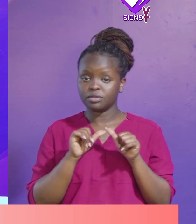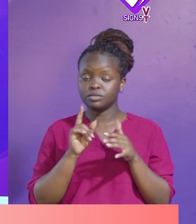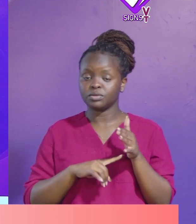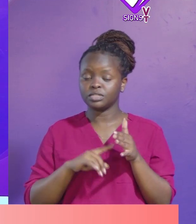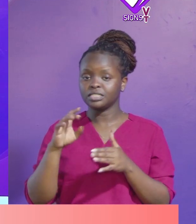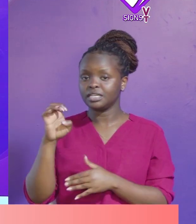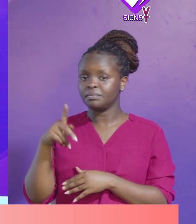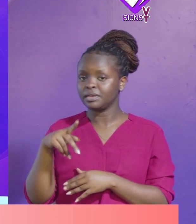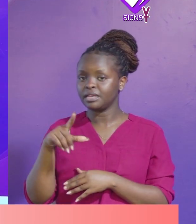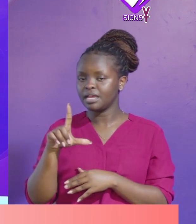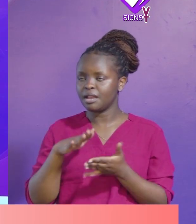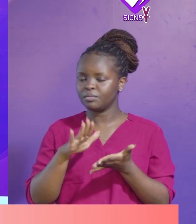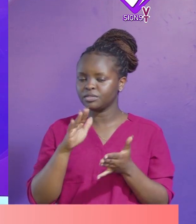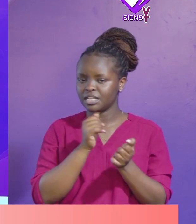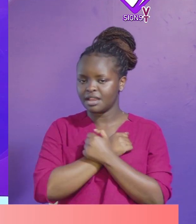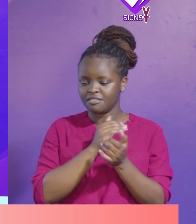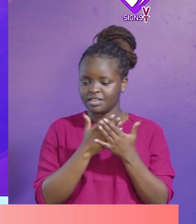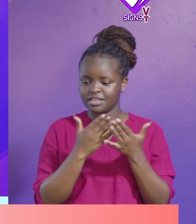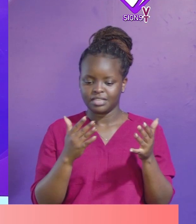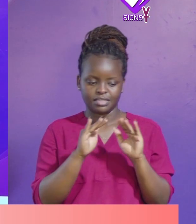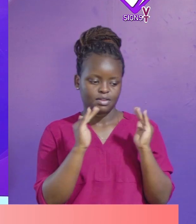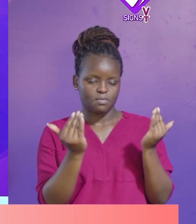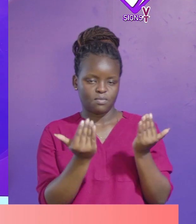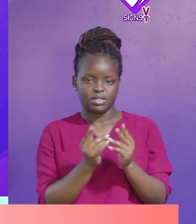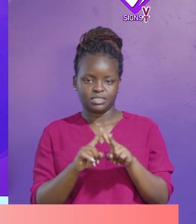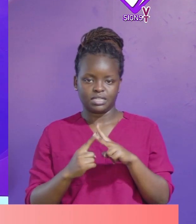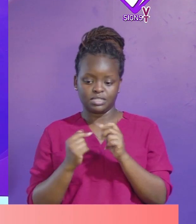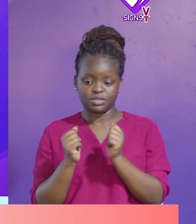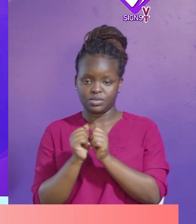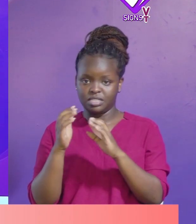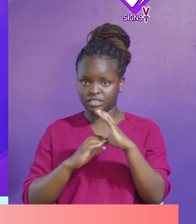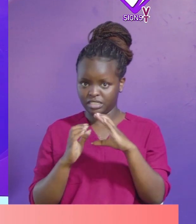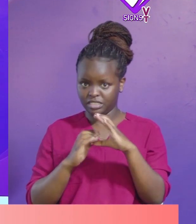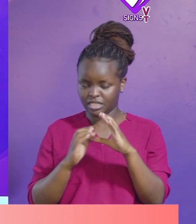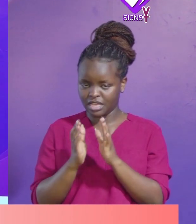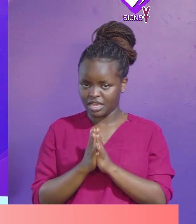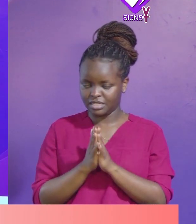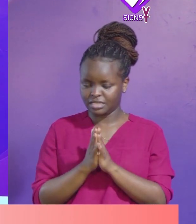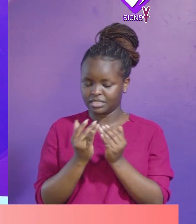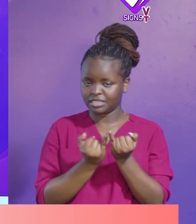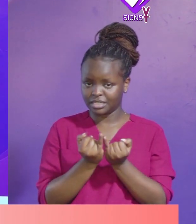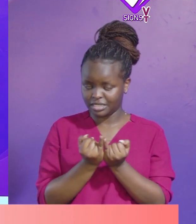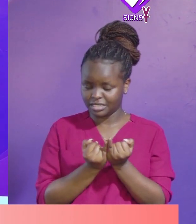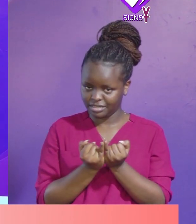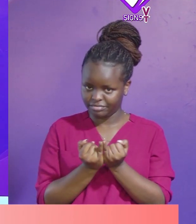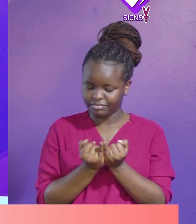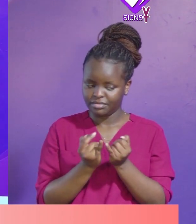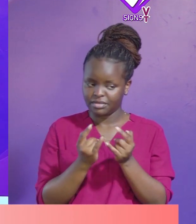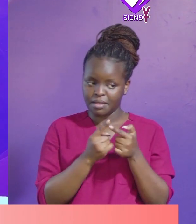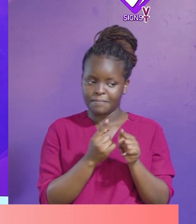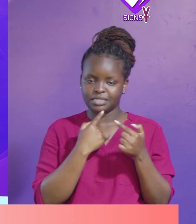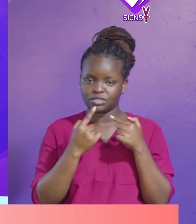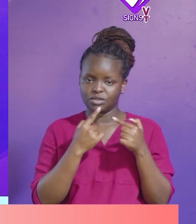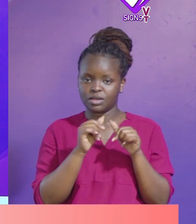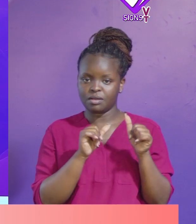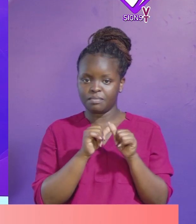loved league in the world, starting with Chelsea and on Saturday. But let's talk